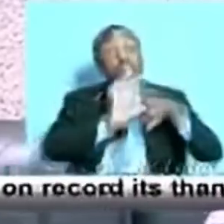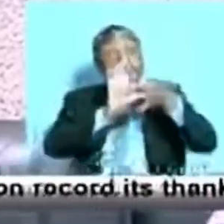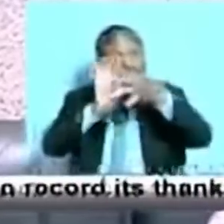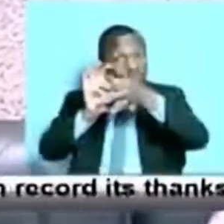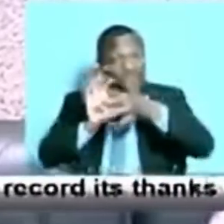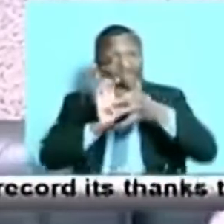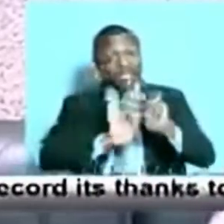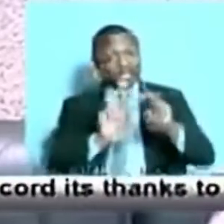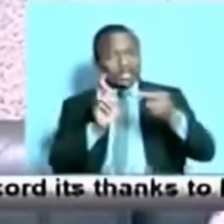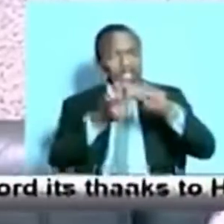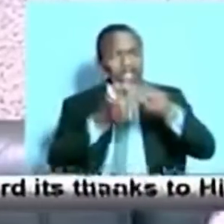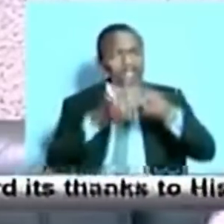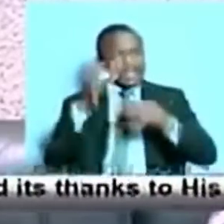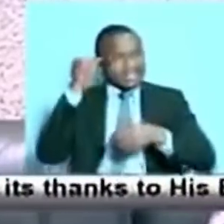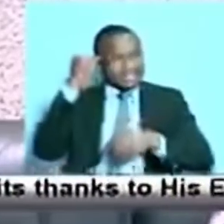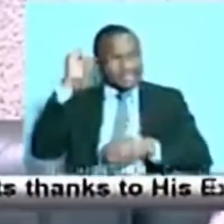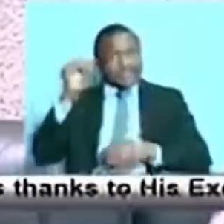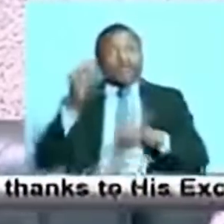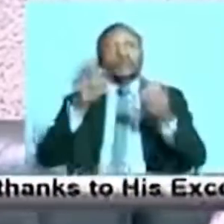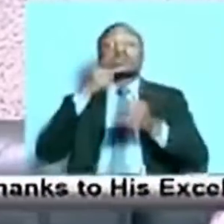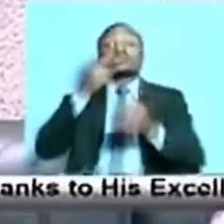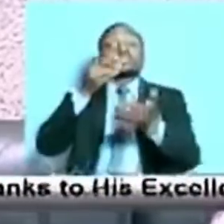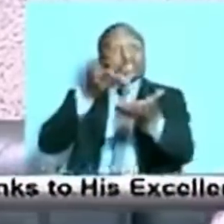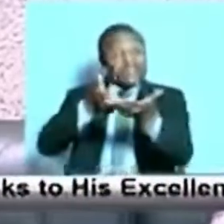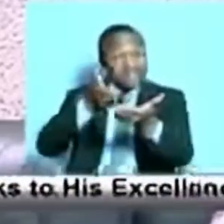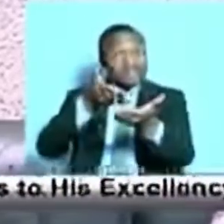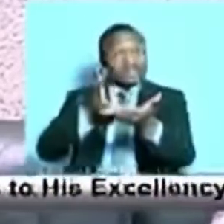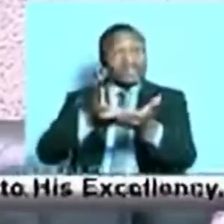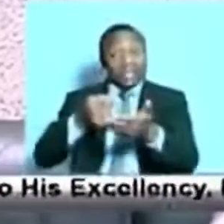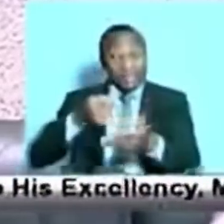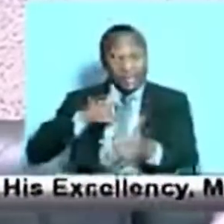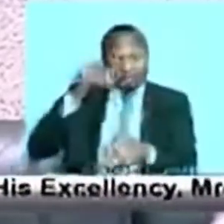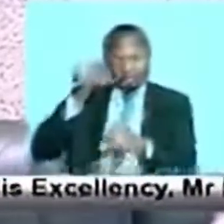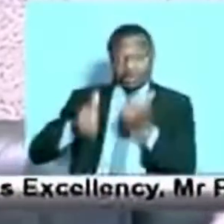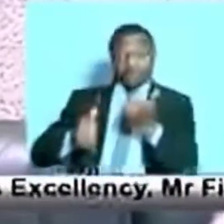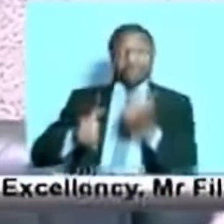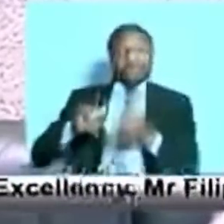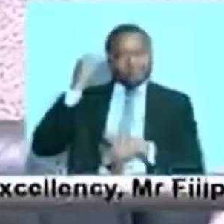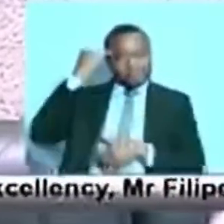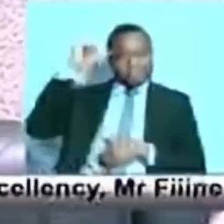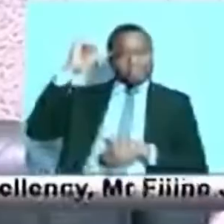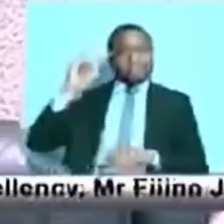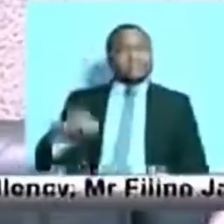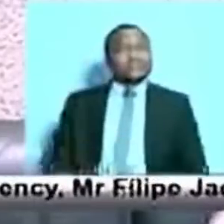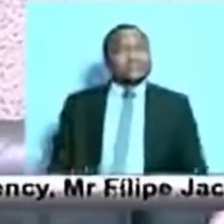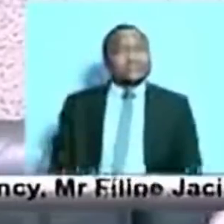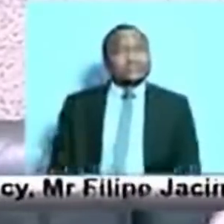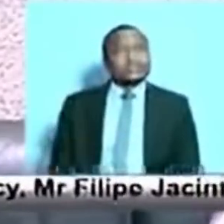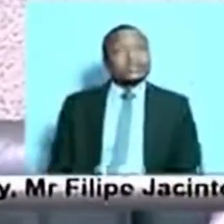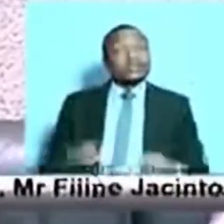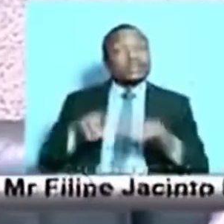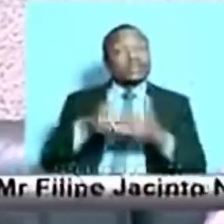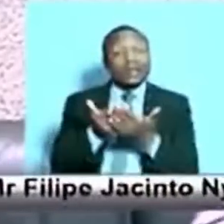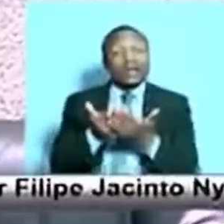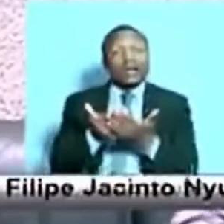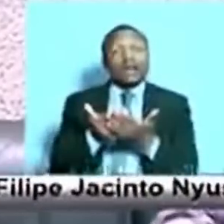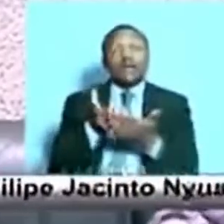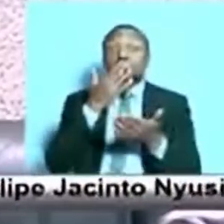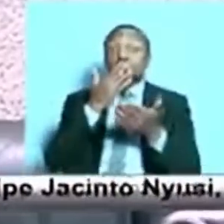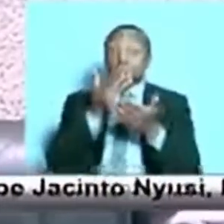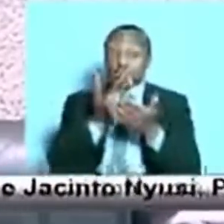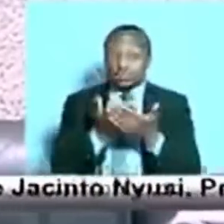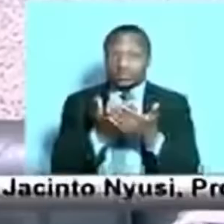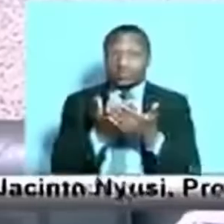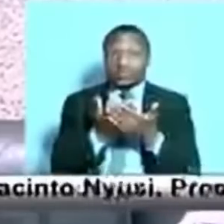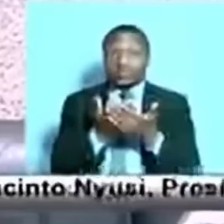reconciliation. Imagine, I want to say this as I conclude. Imagine how sweet it will be that day